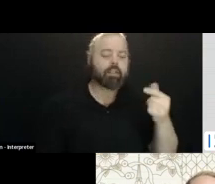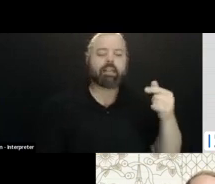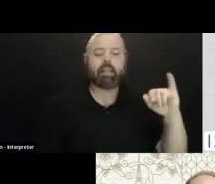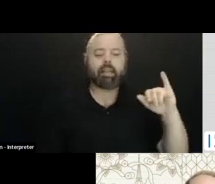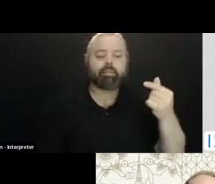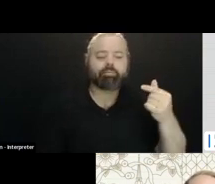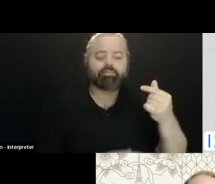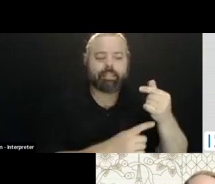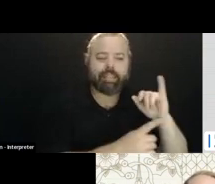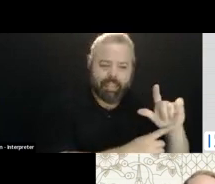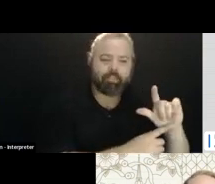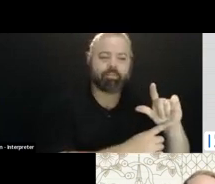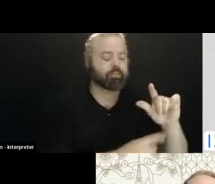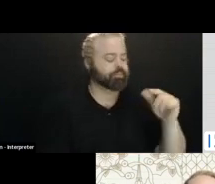moment.